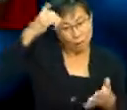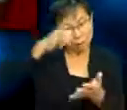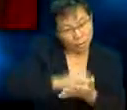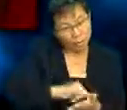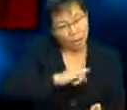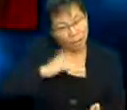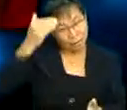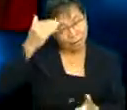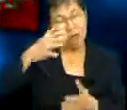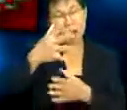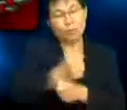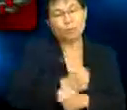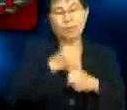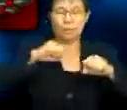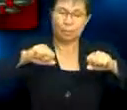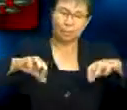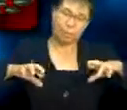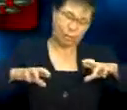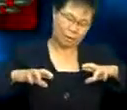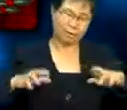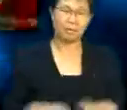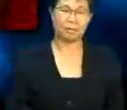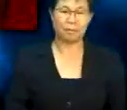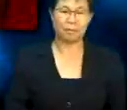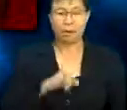that, but I'm going to take a break.